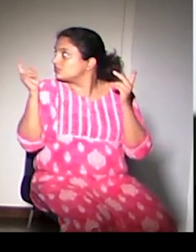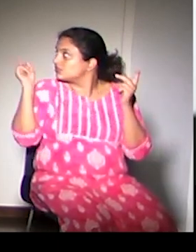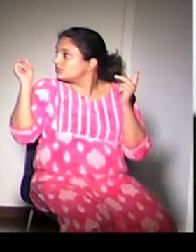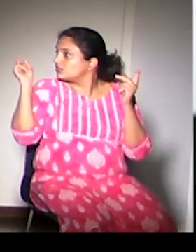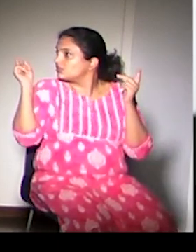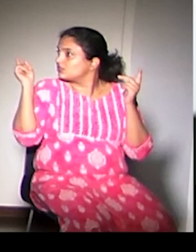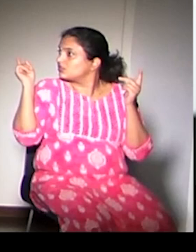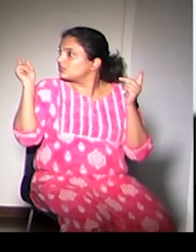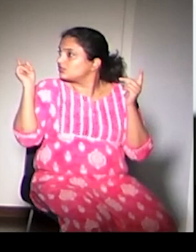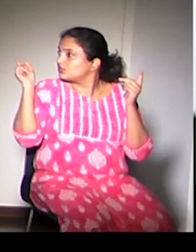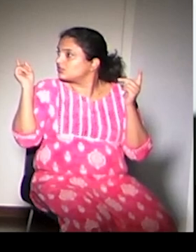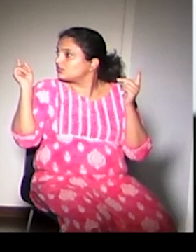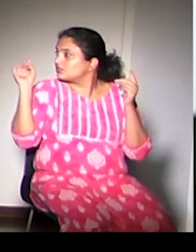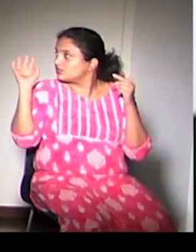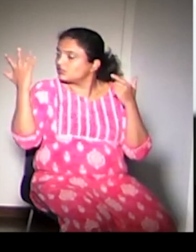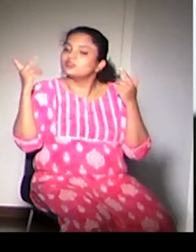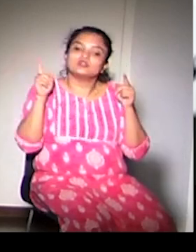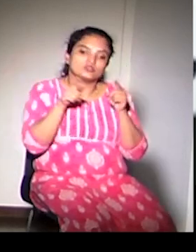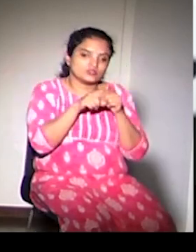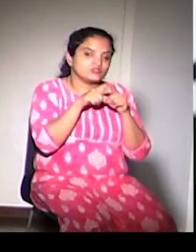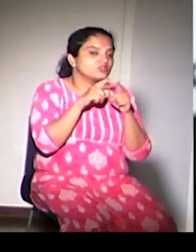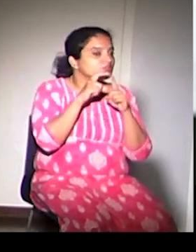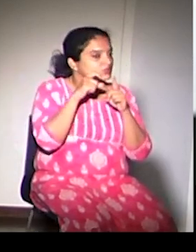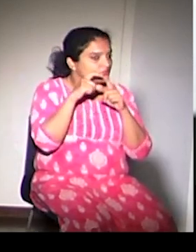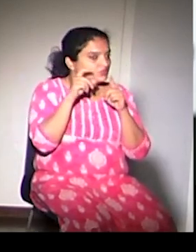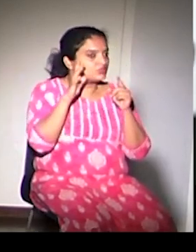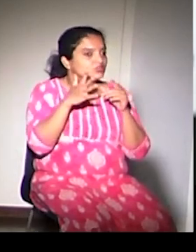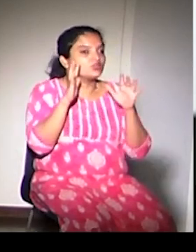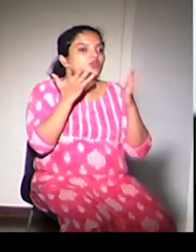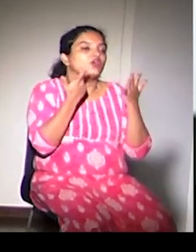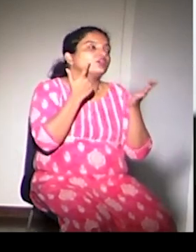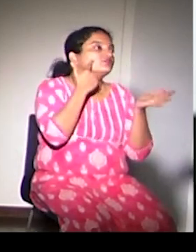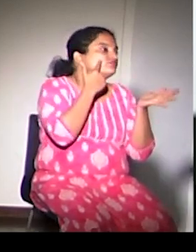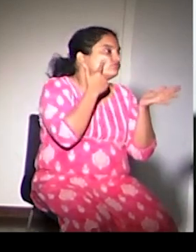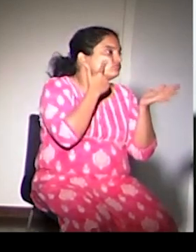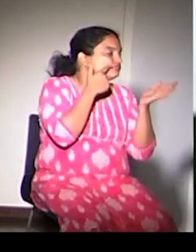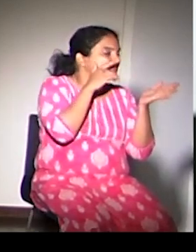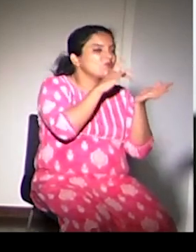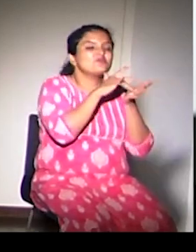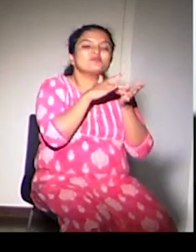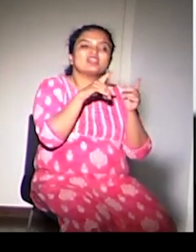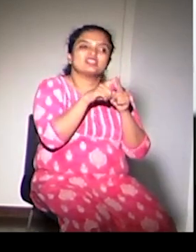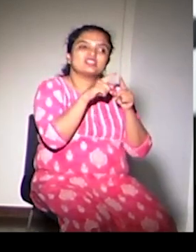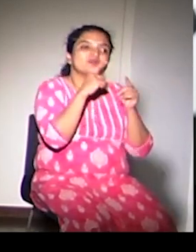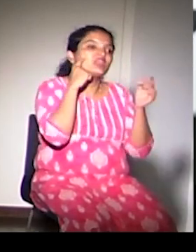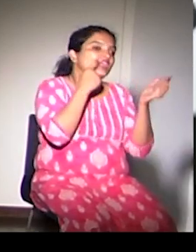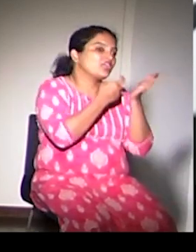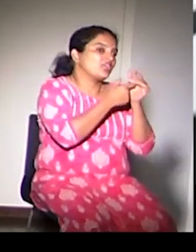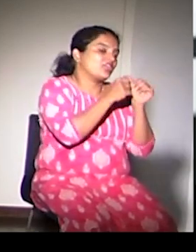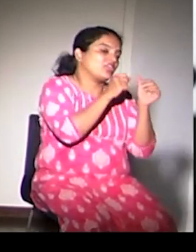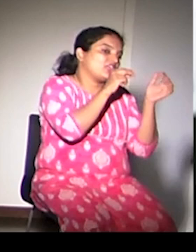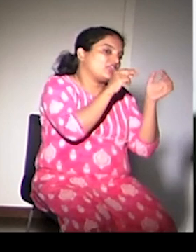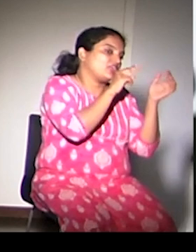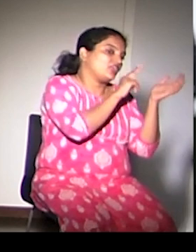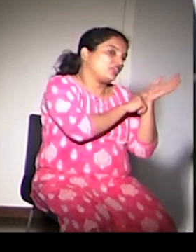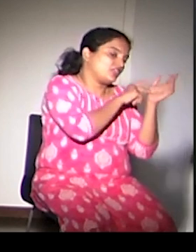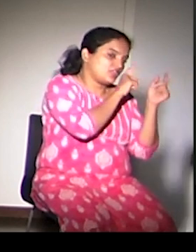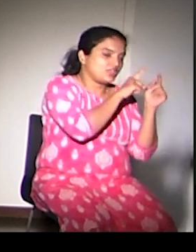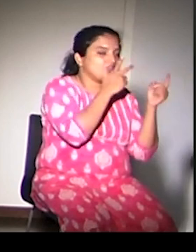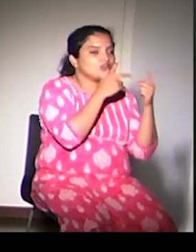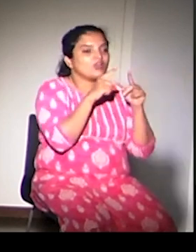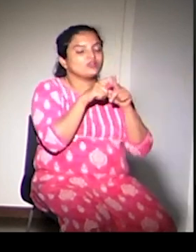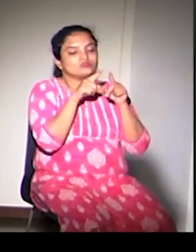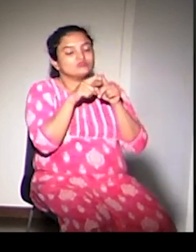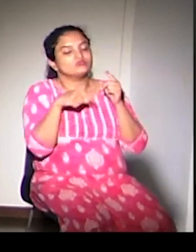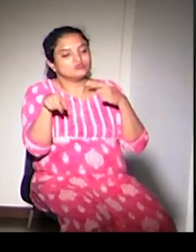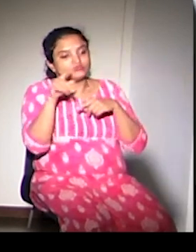in other parts of the world, such as Iran and Central Asia, don't really have this extra dimension. So I